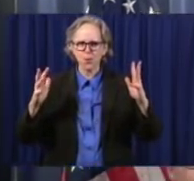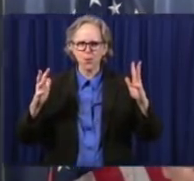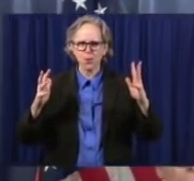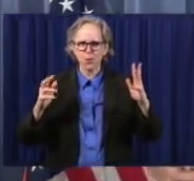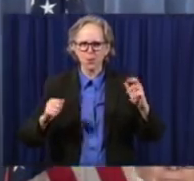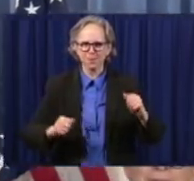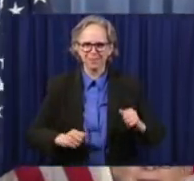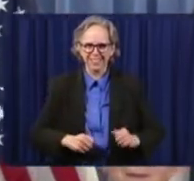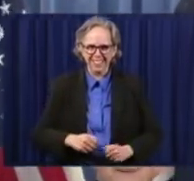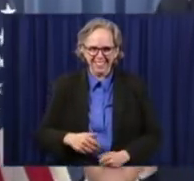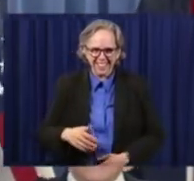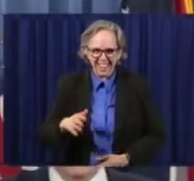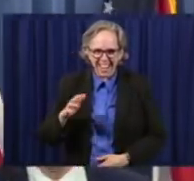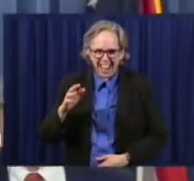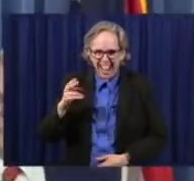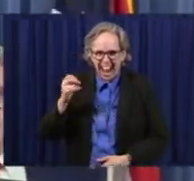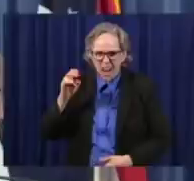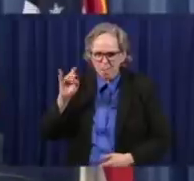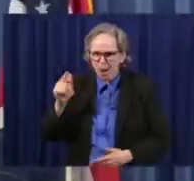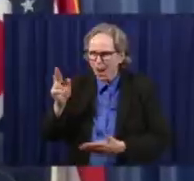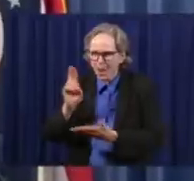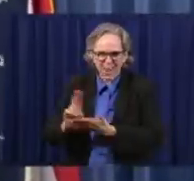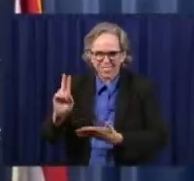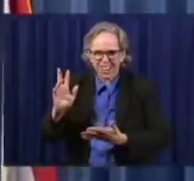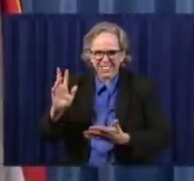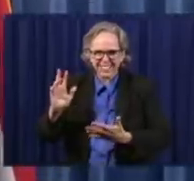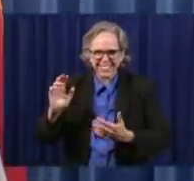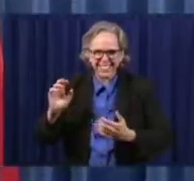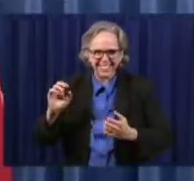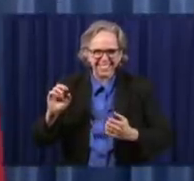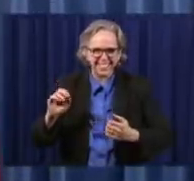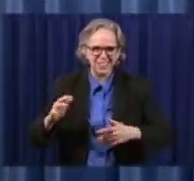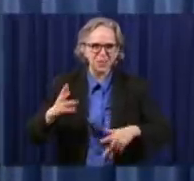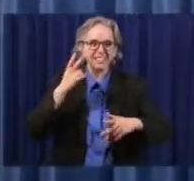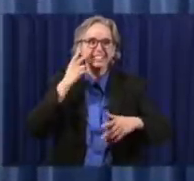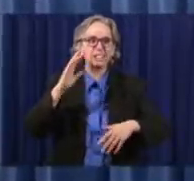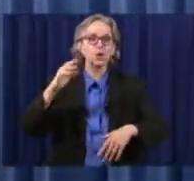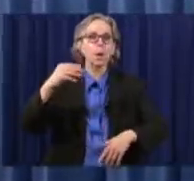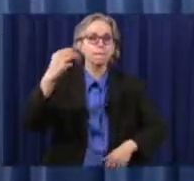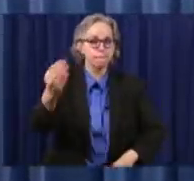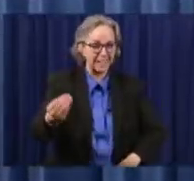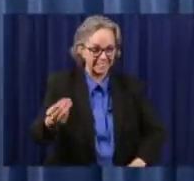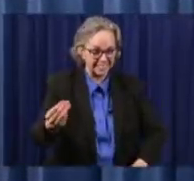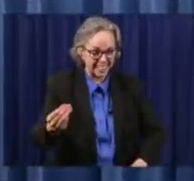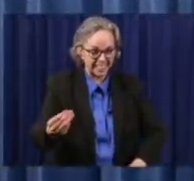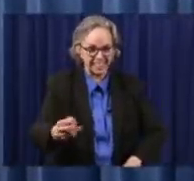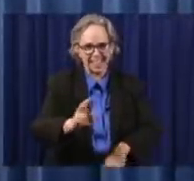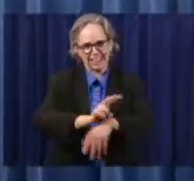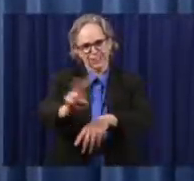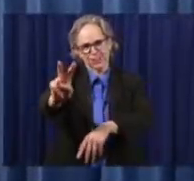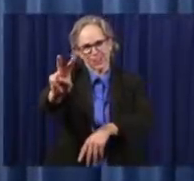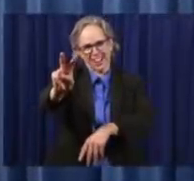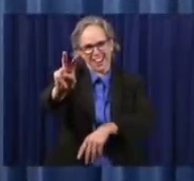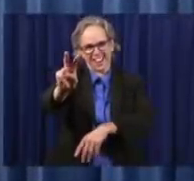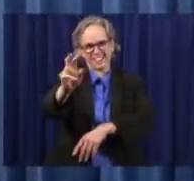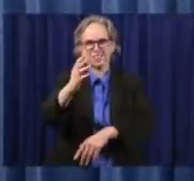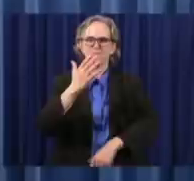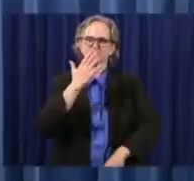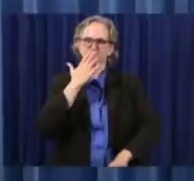Heidelberg University. We'll see you all next Monday at 2 o'clock. Thank you.